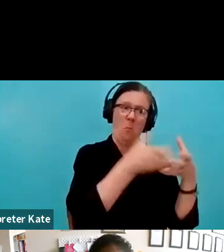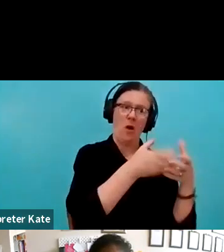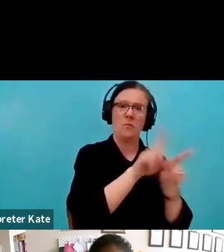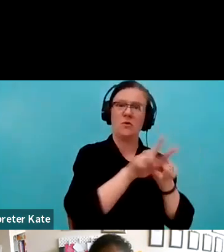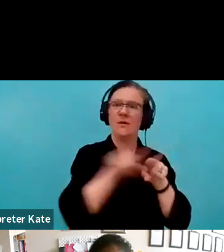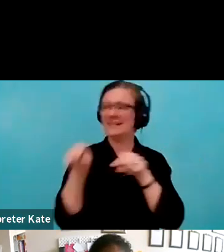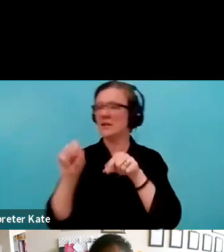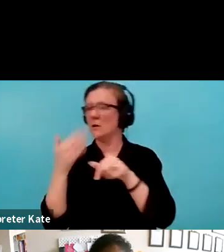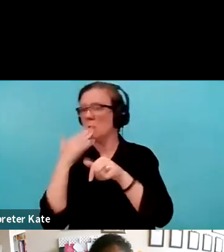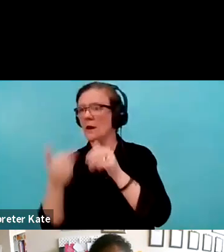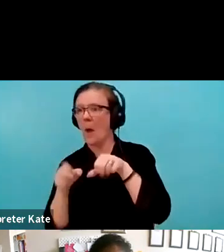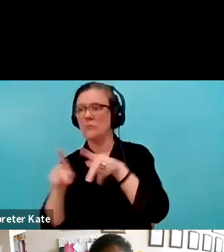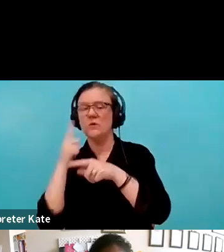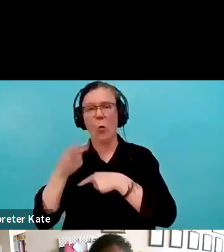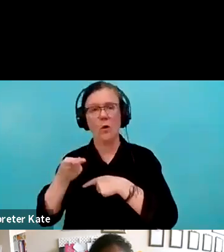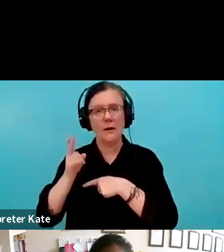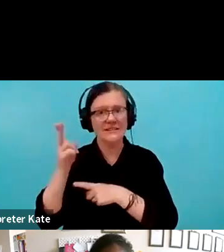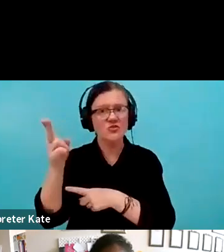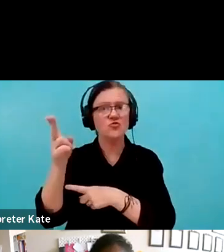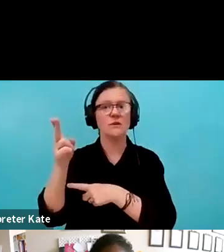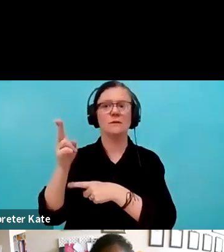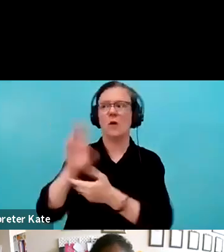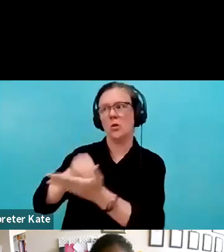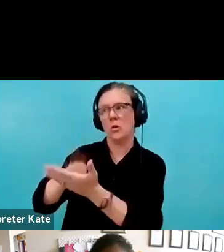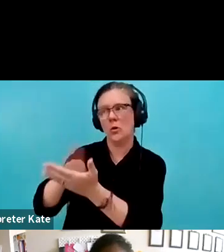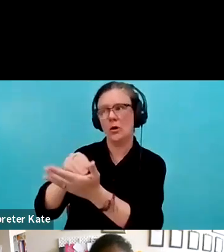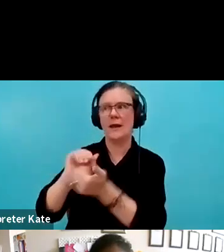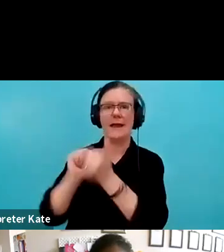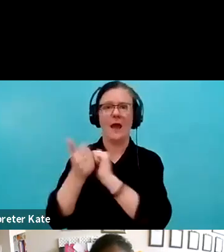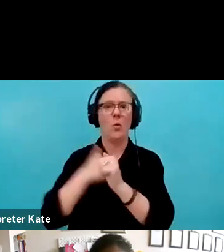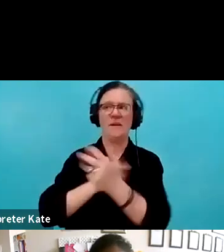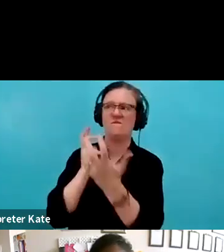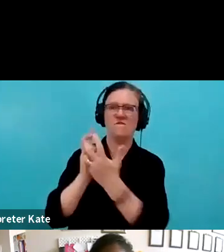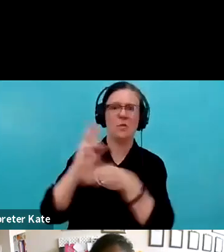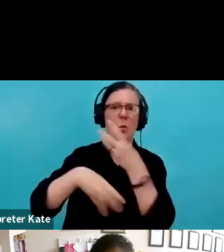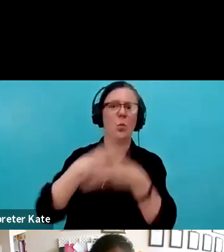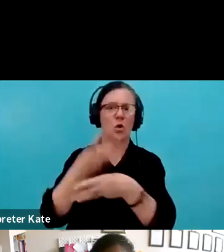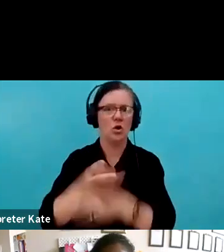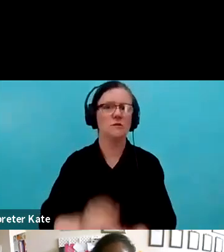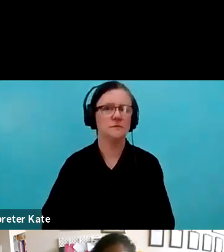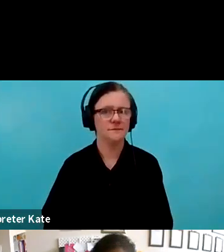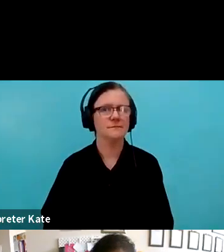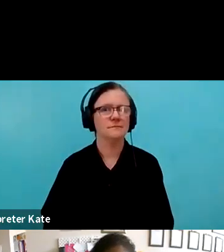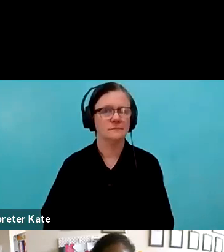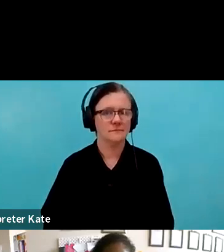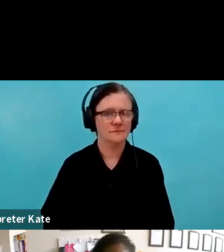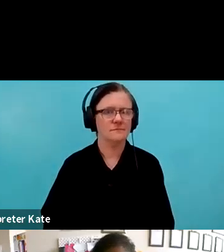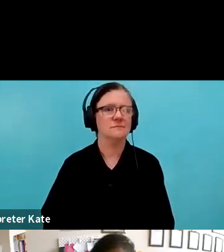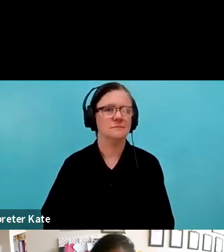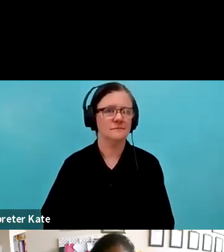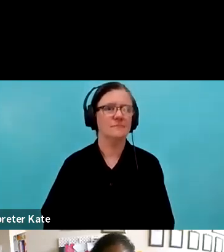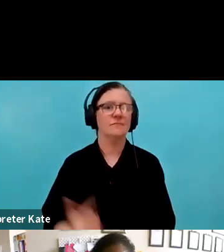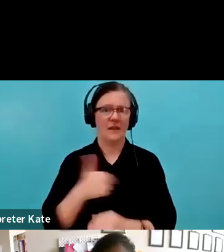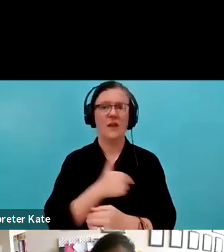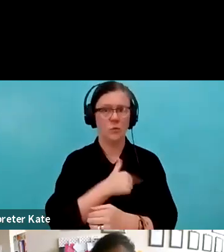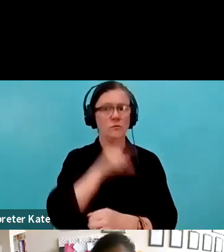about our history and about where our place is in the world, and that we have a space and we belong